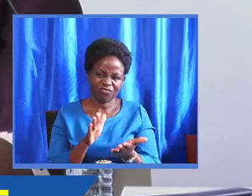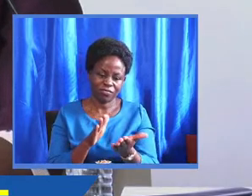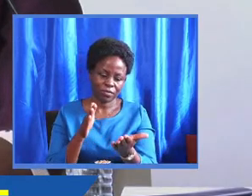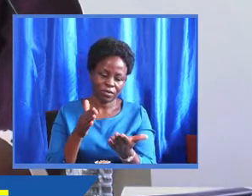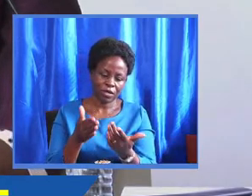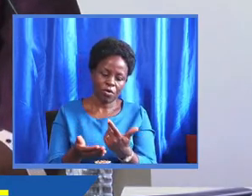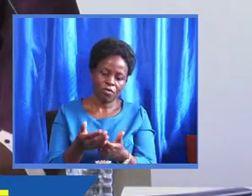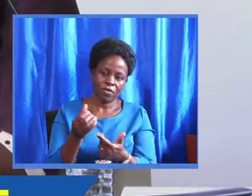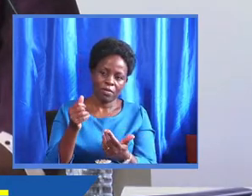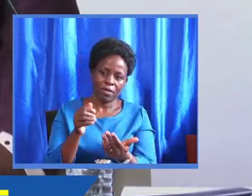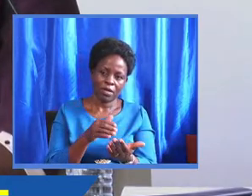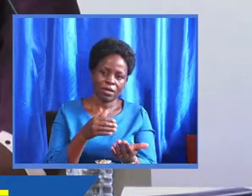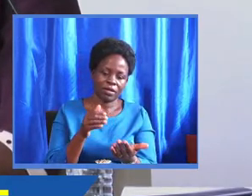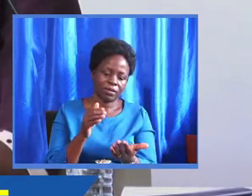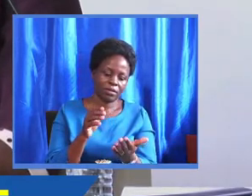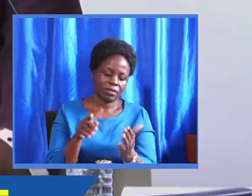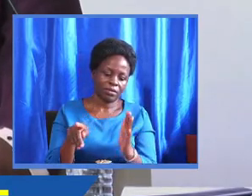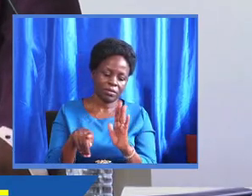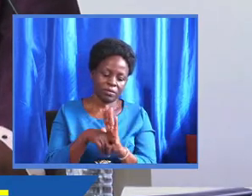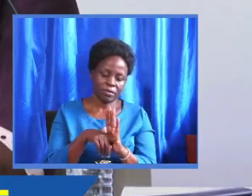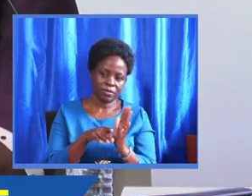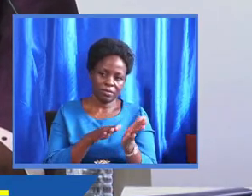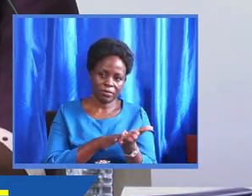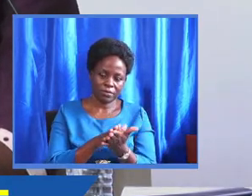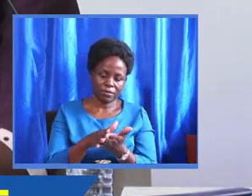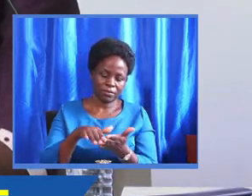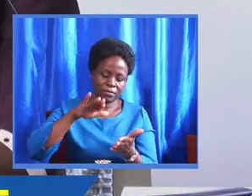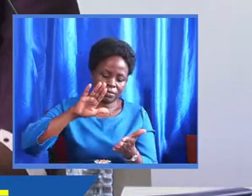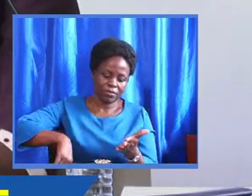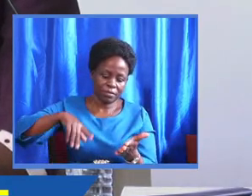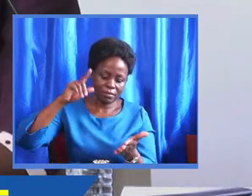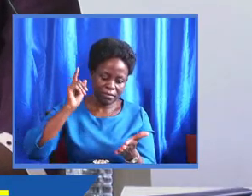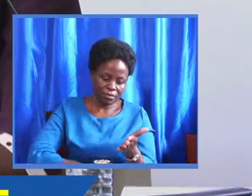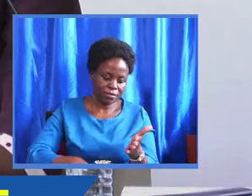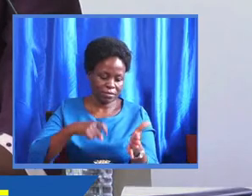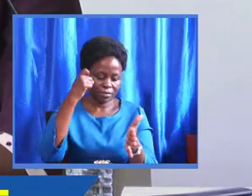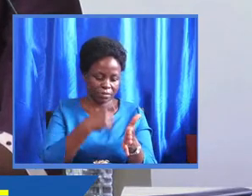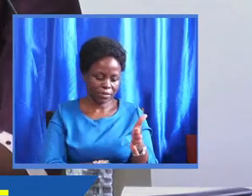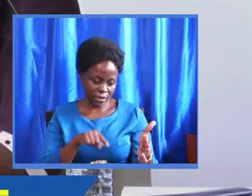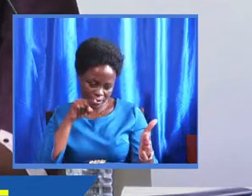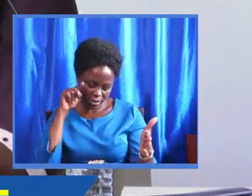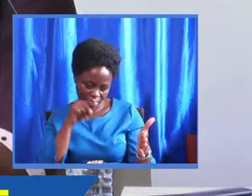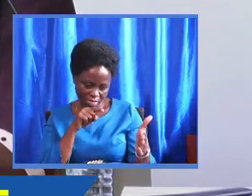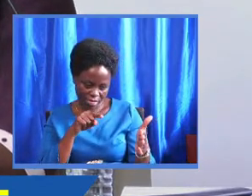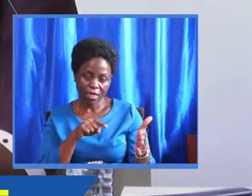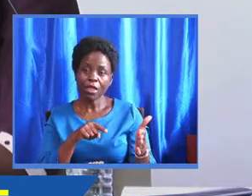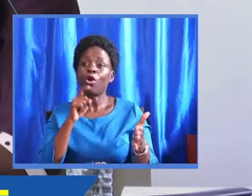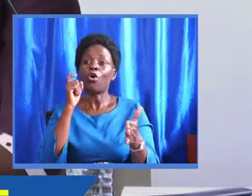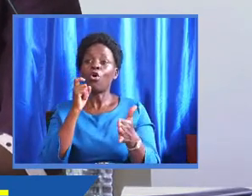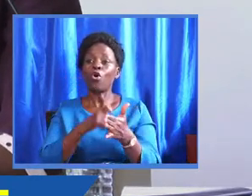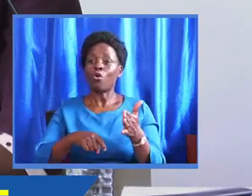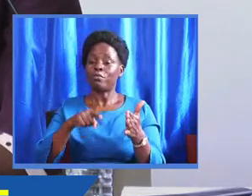enfunayo ne tujjako ensaasaanyayo, ki ekisigalawo kwe tuteeka omusolo guno?